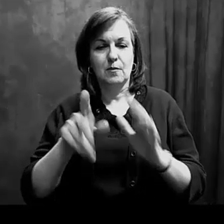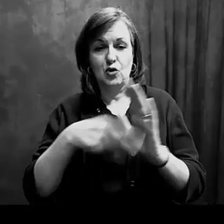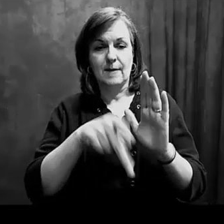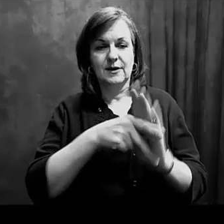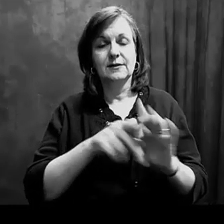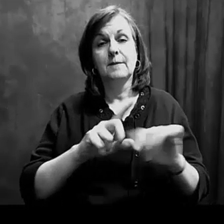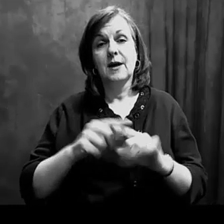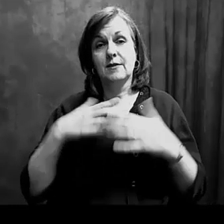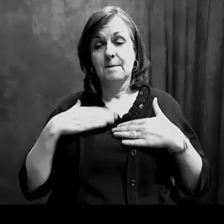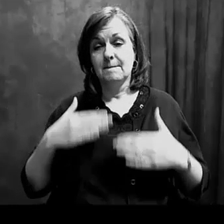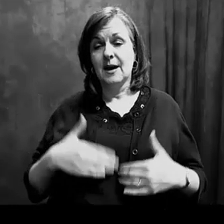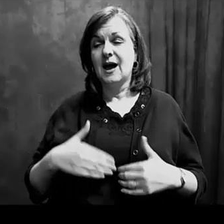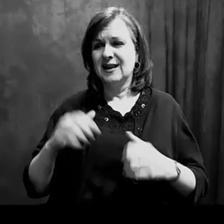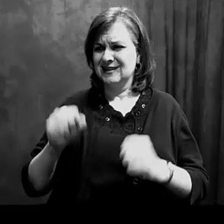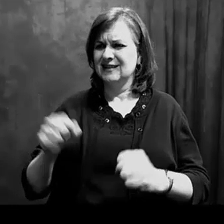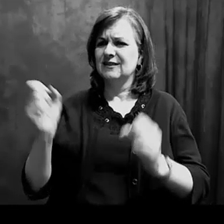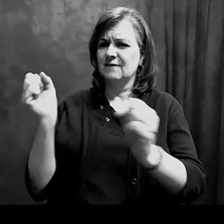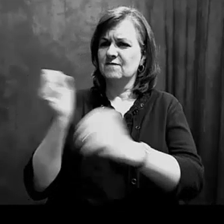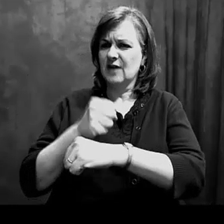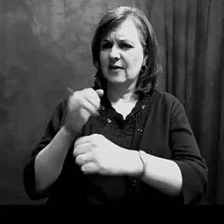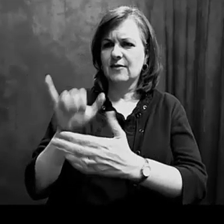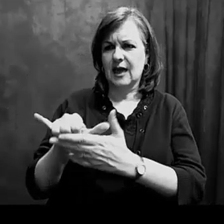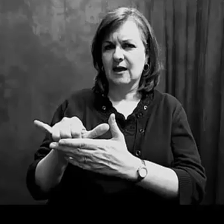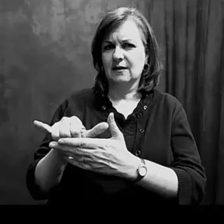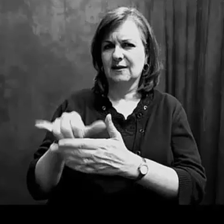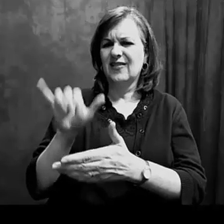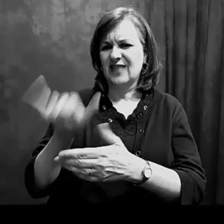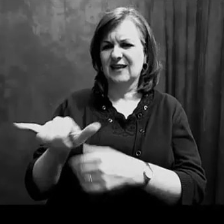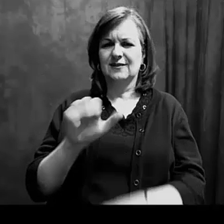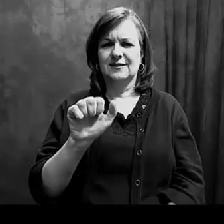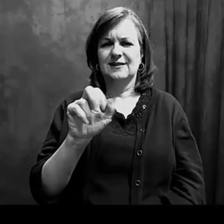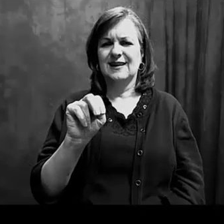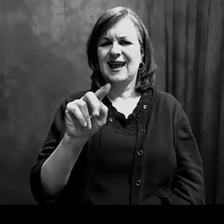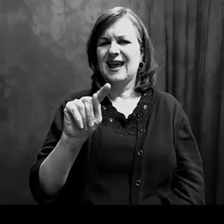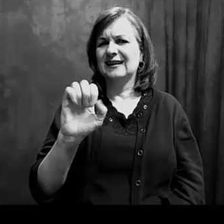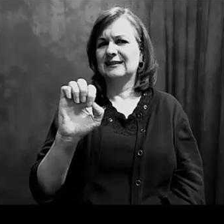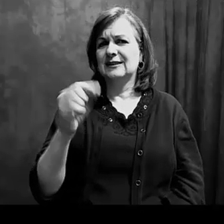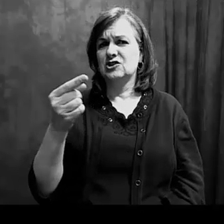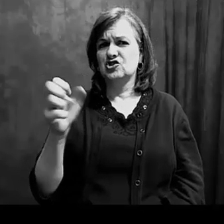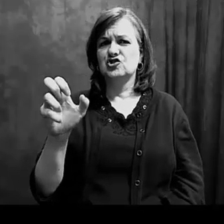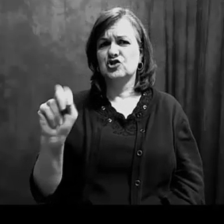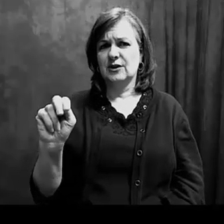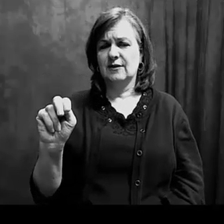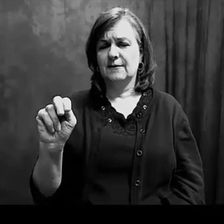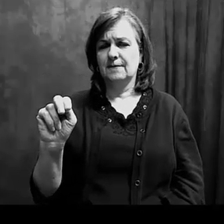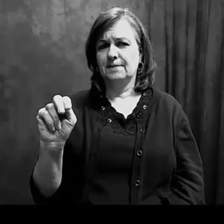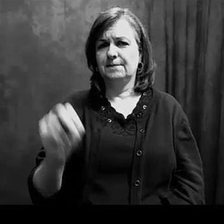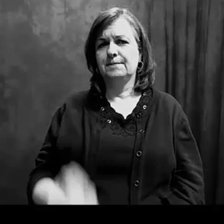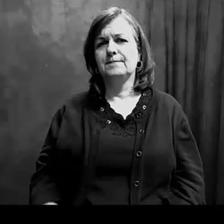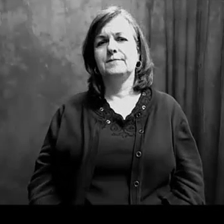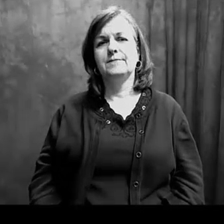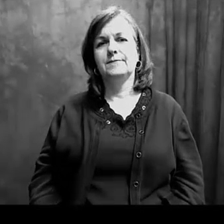your body still needs to fight it because it's an antigen. We have to look at